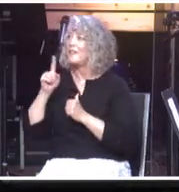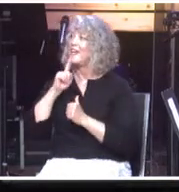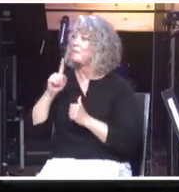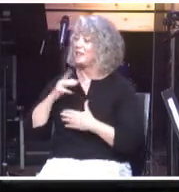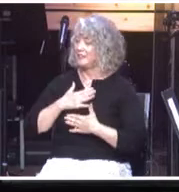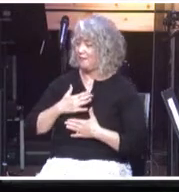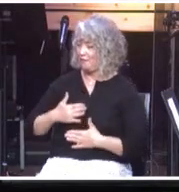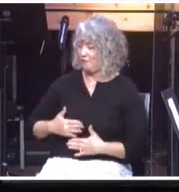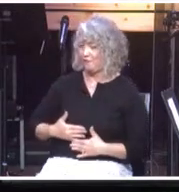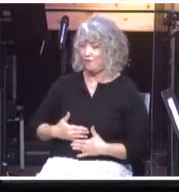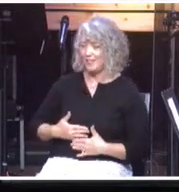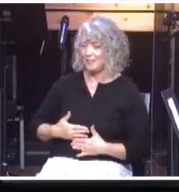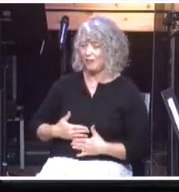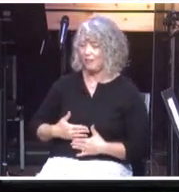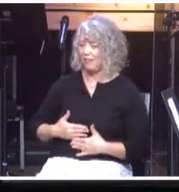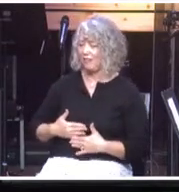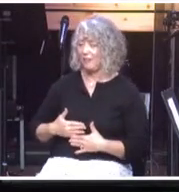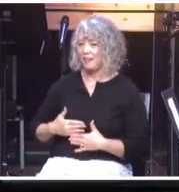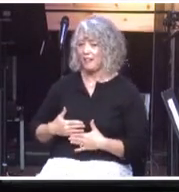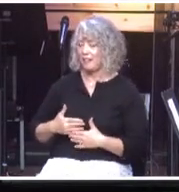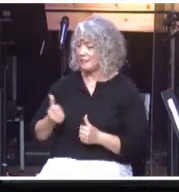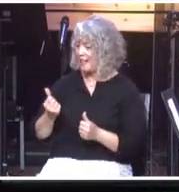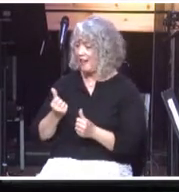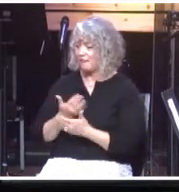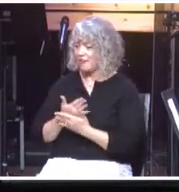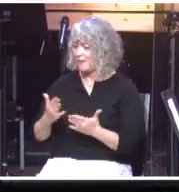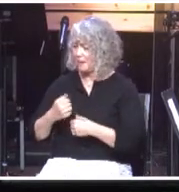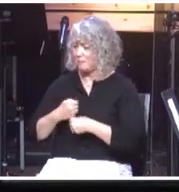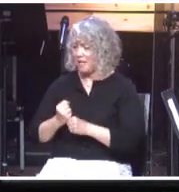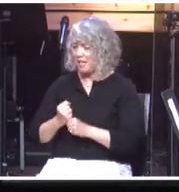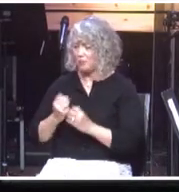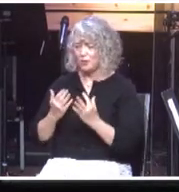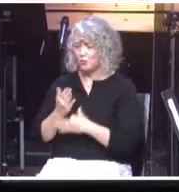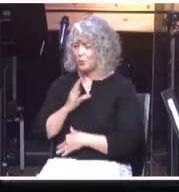since Christ created everything that was made, and spiritual,